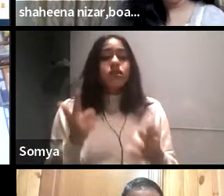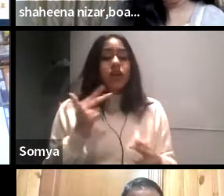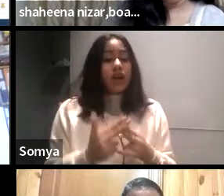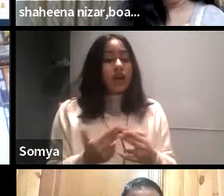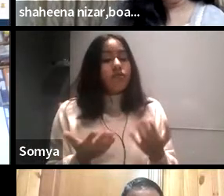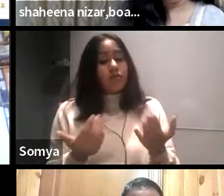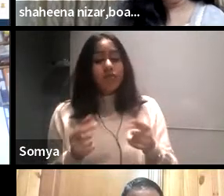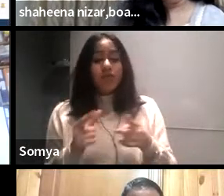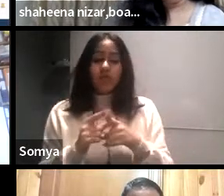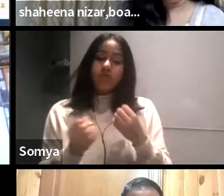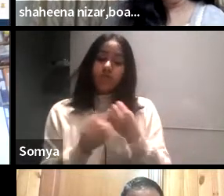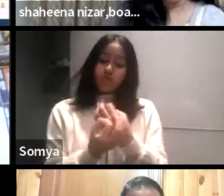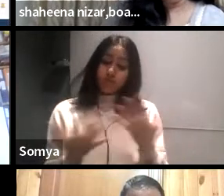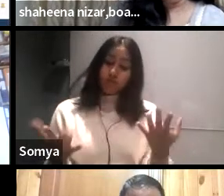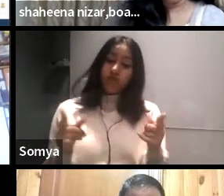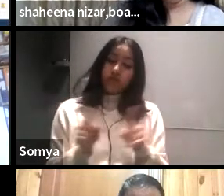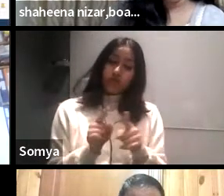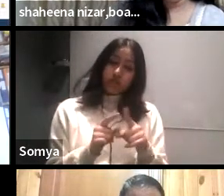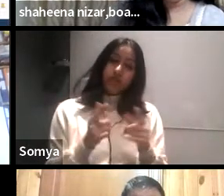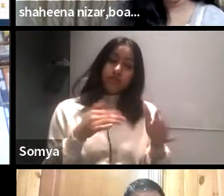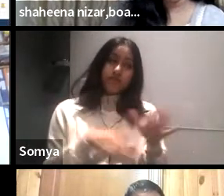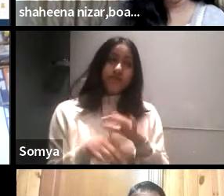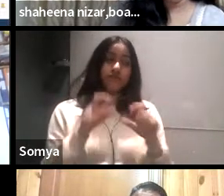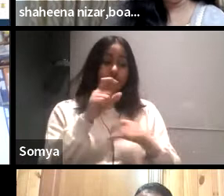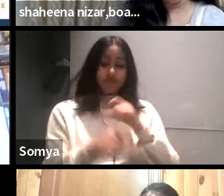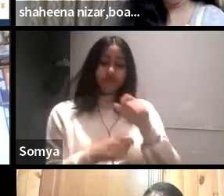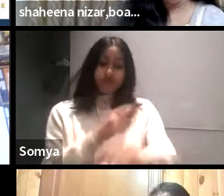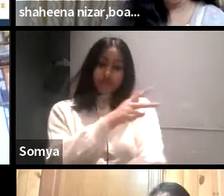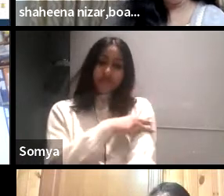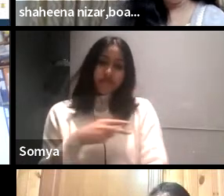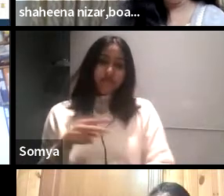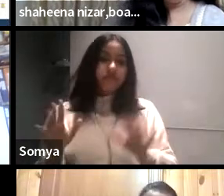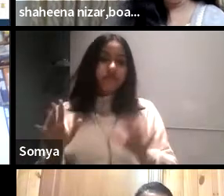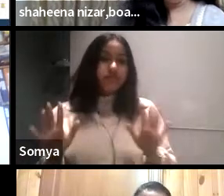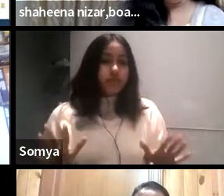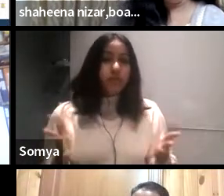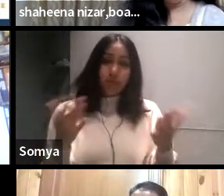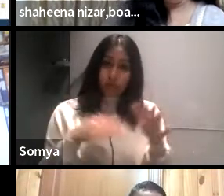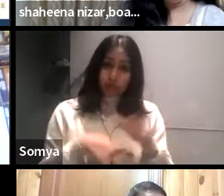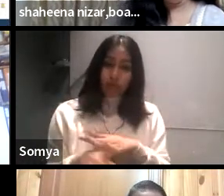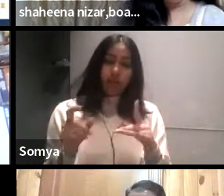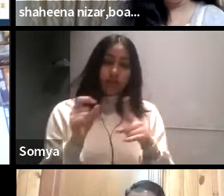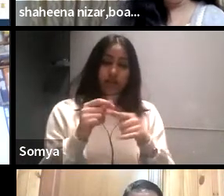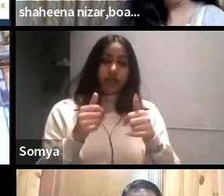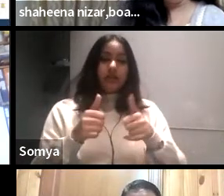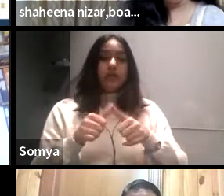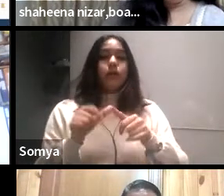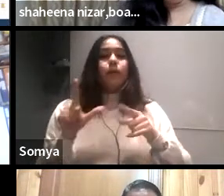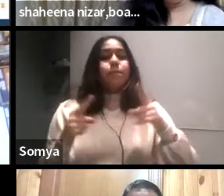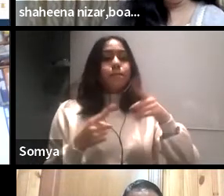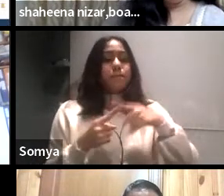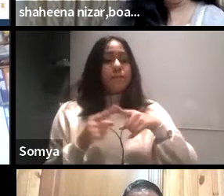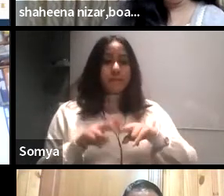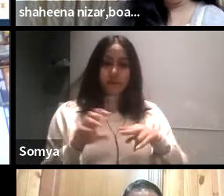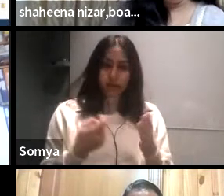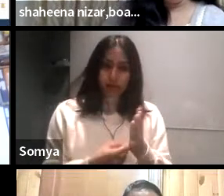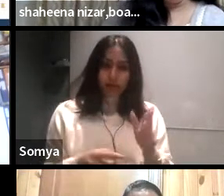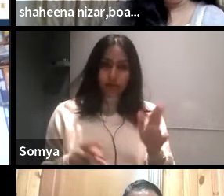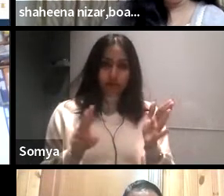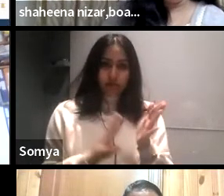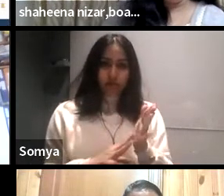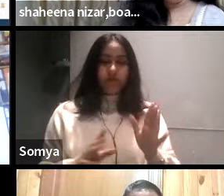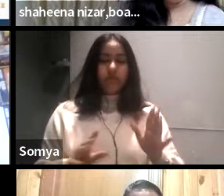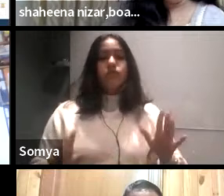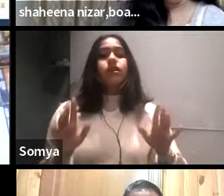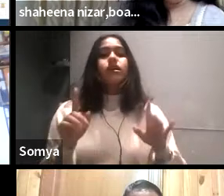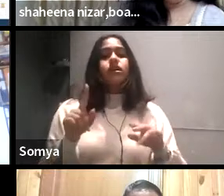to bring a lot of corporate volunteers to mentor our people, especially from the life skills, because